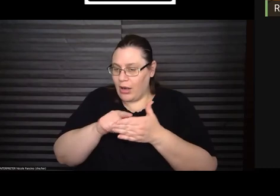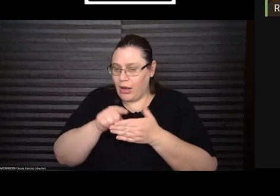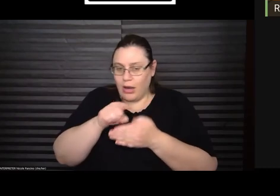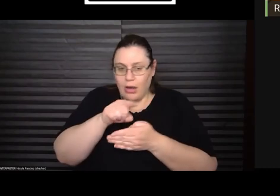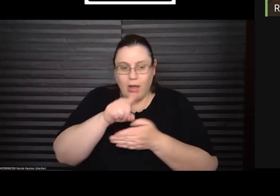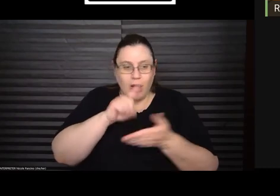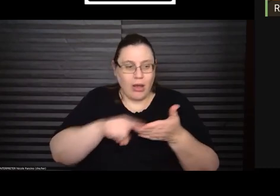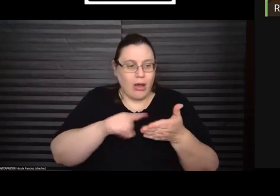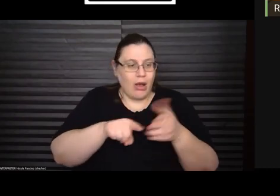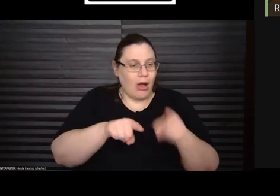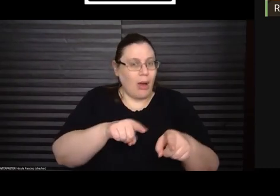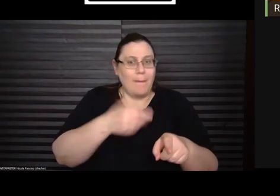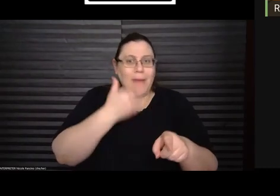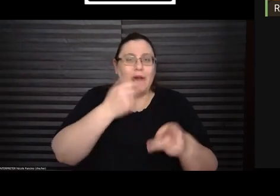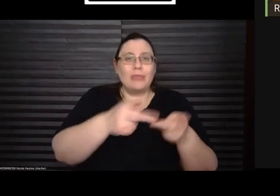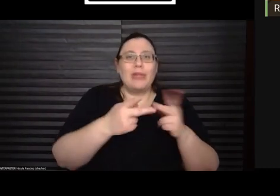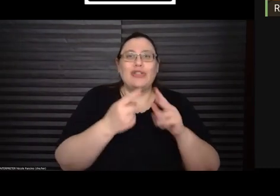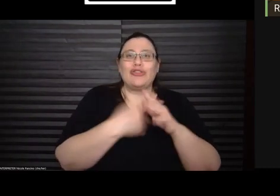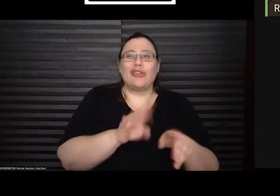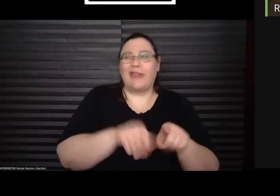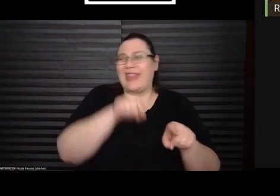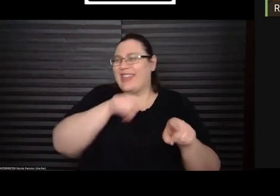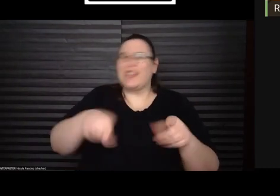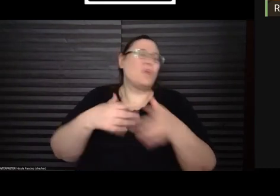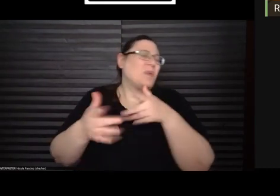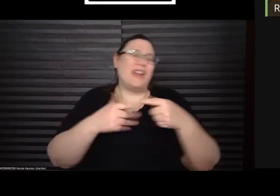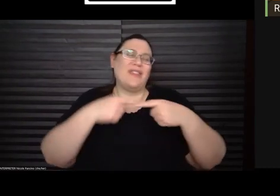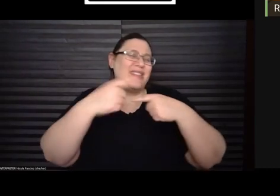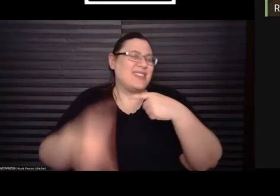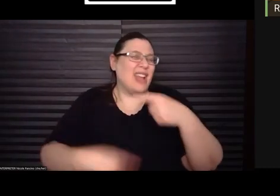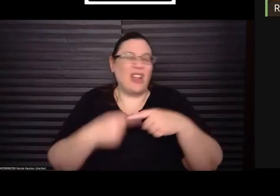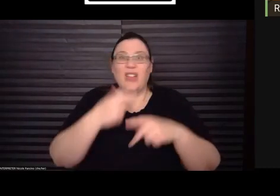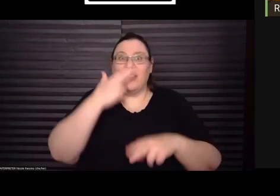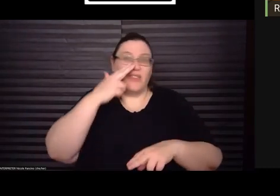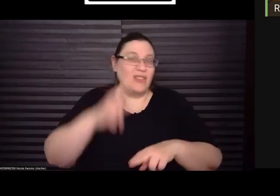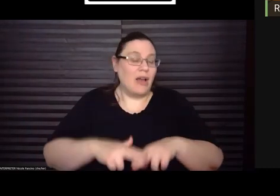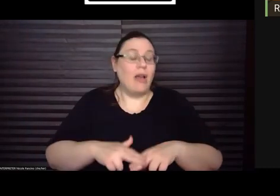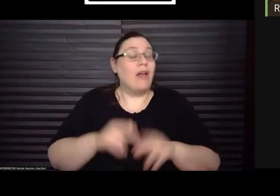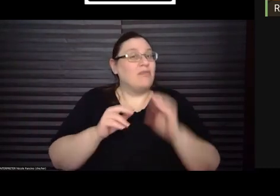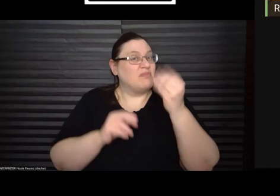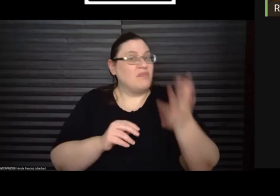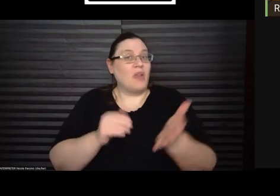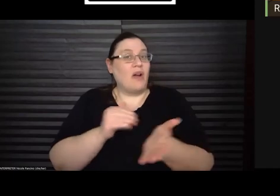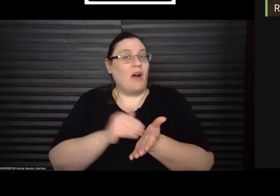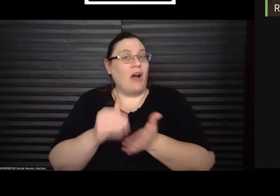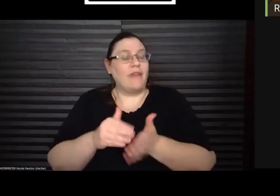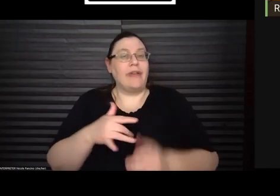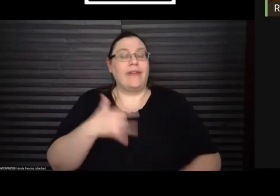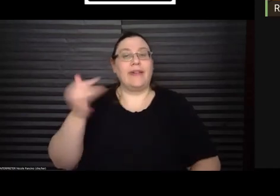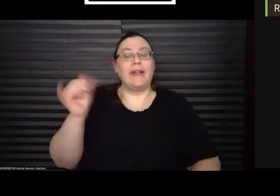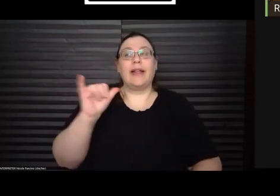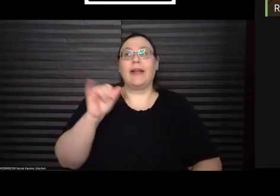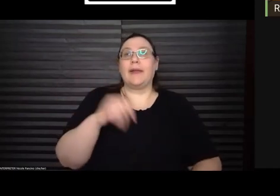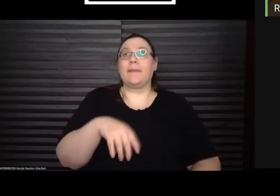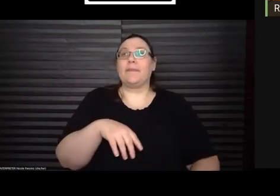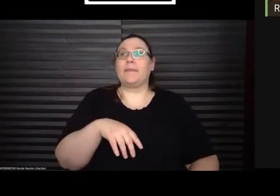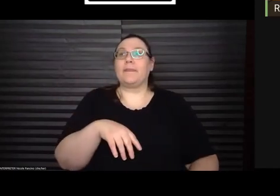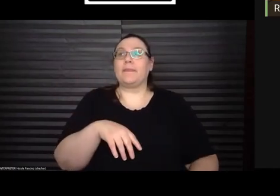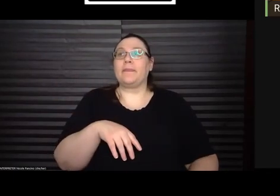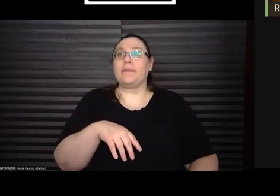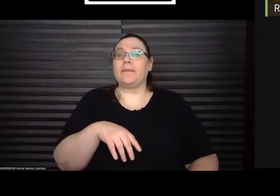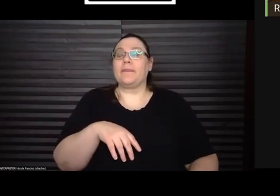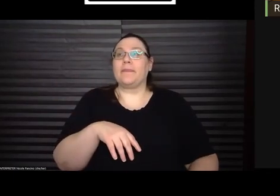you're curiosity should have been before. Whatever it is, that whole cycle is so fun. In fact, I often feel like